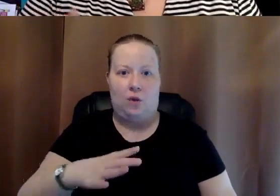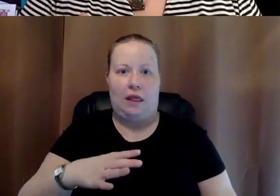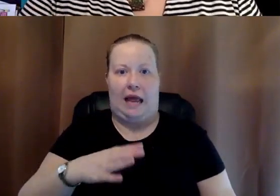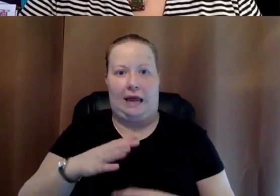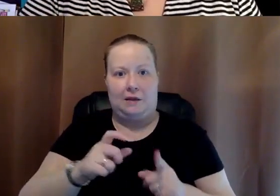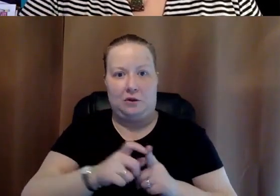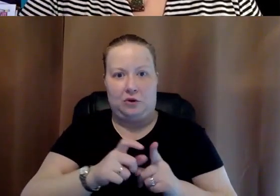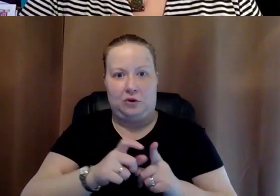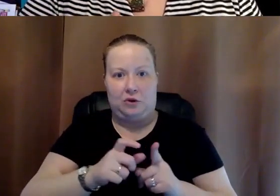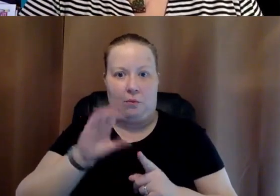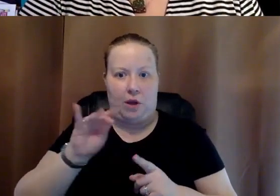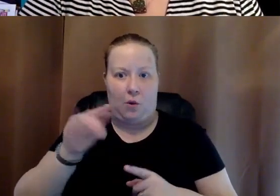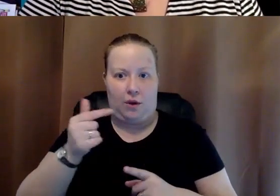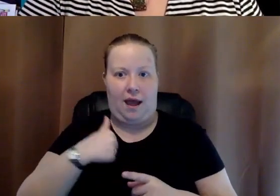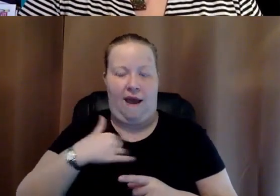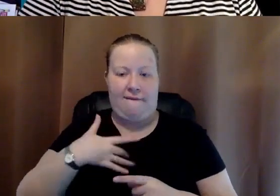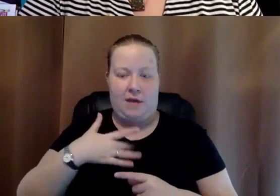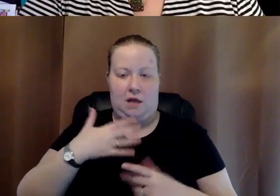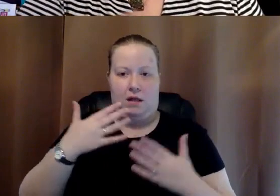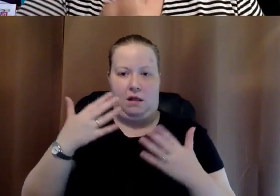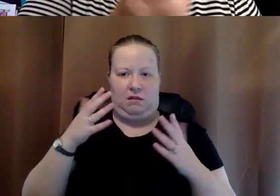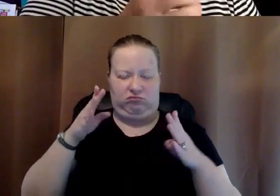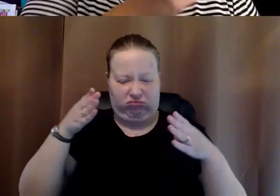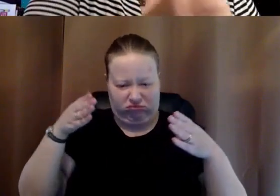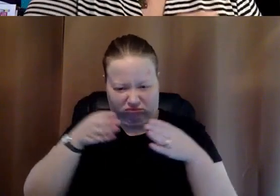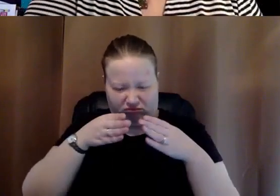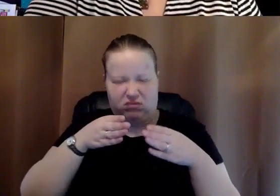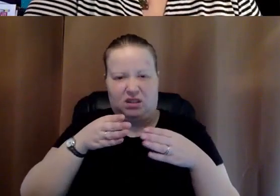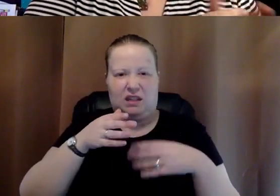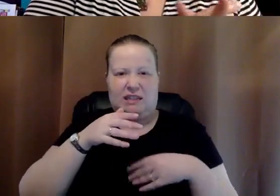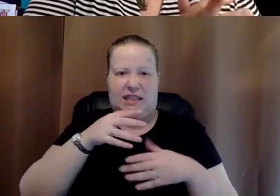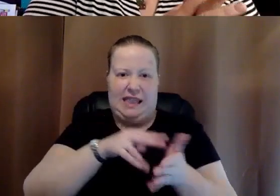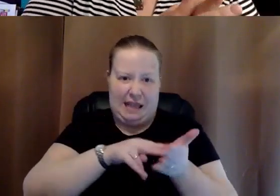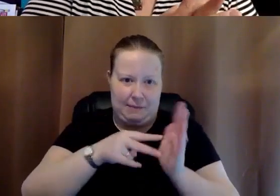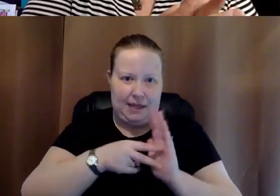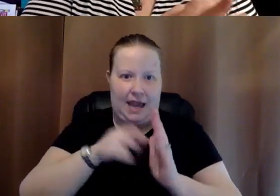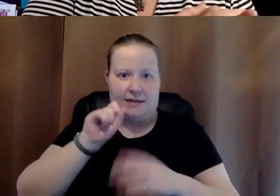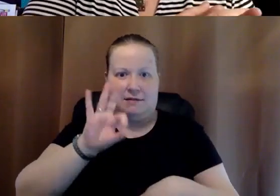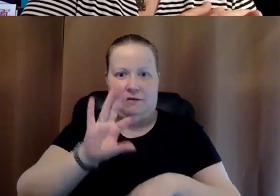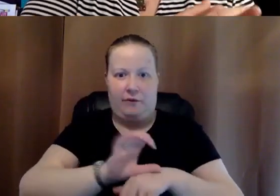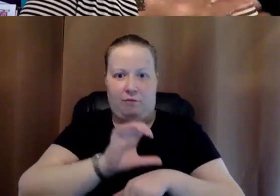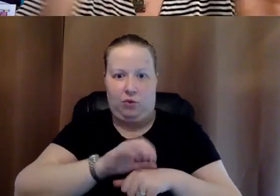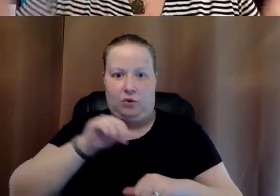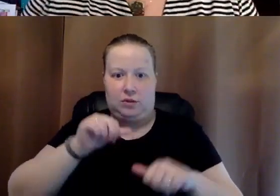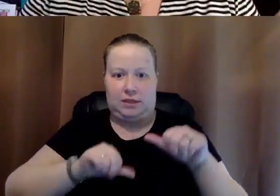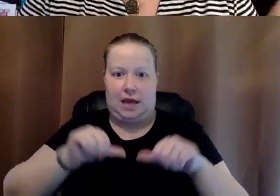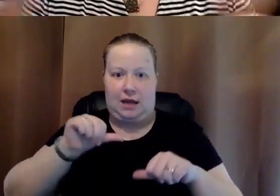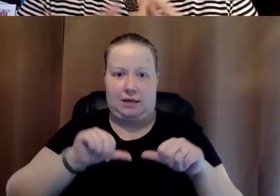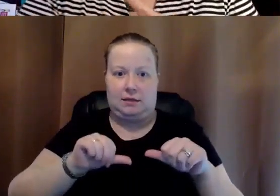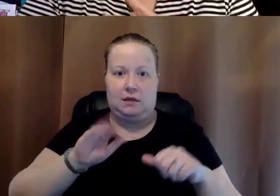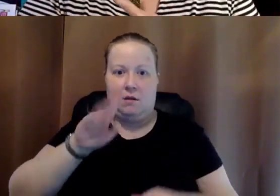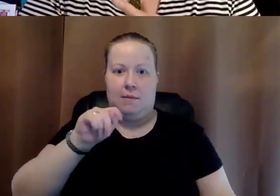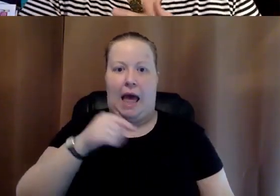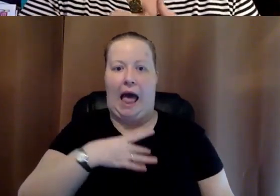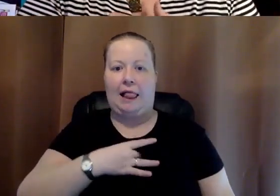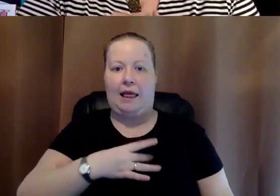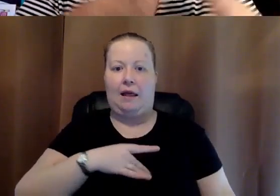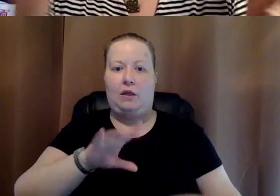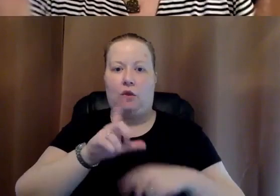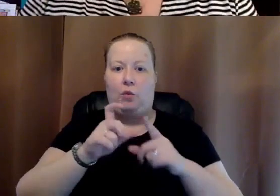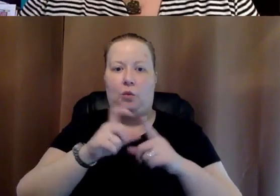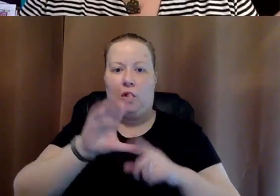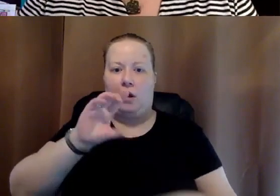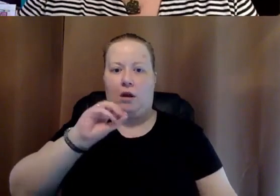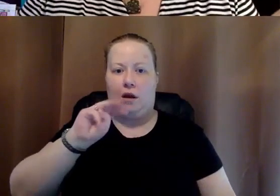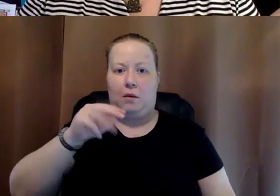it's very, very narrow because it's a very, like, it's the application of computer science. But really, I like the word computing. I like to talk